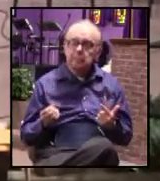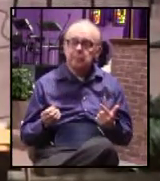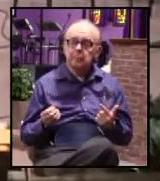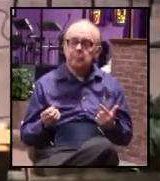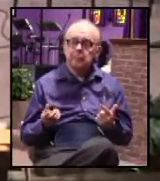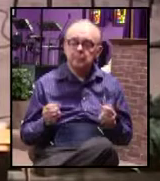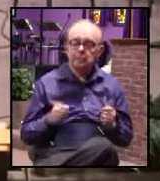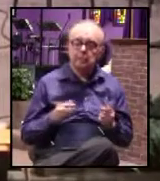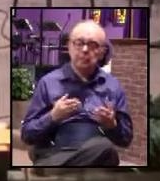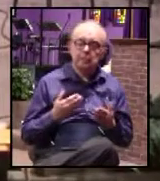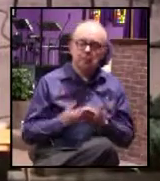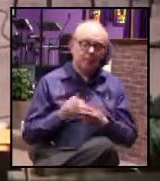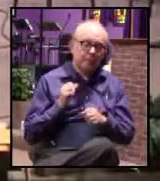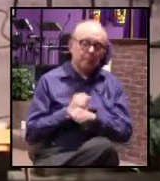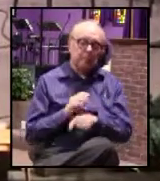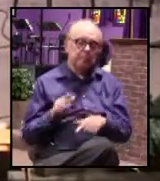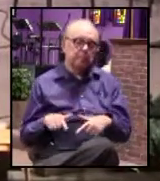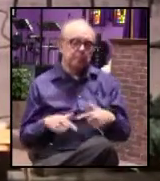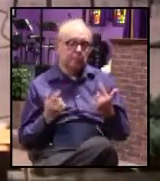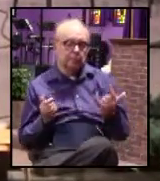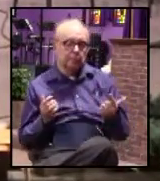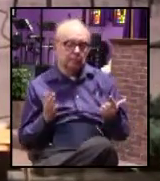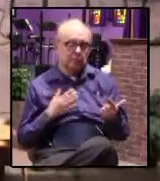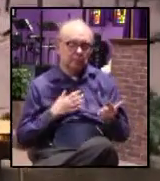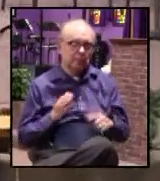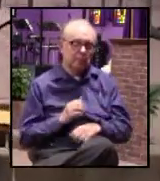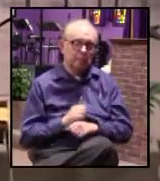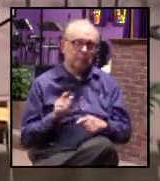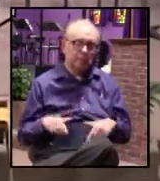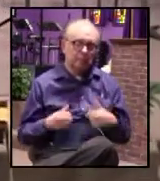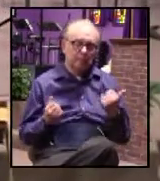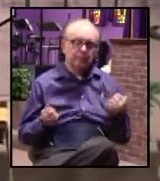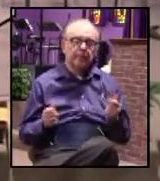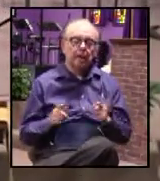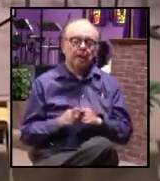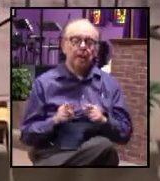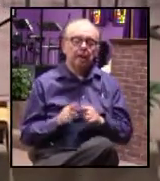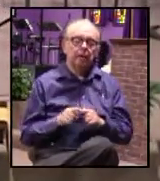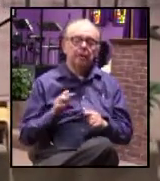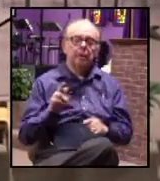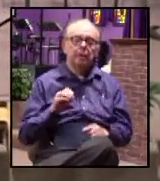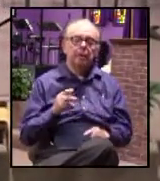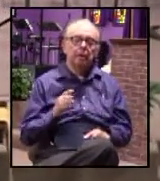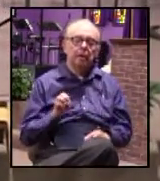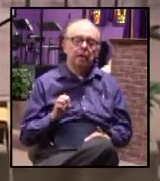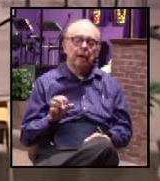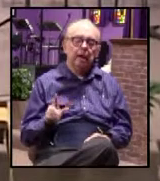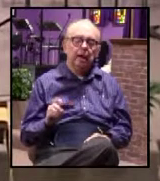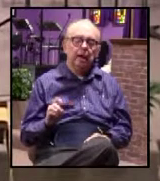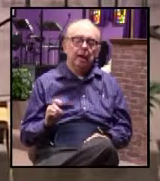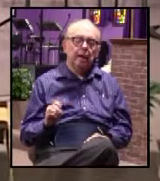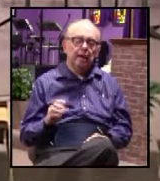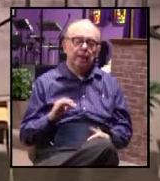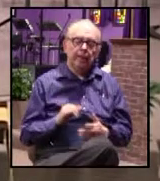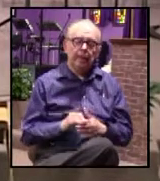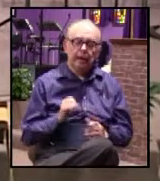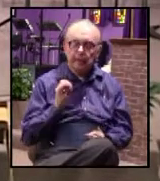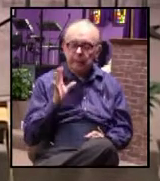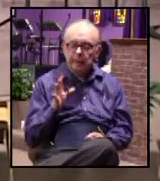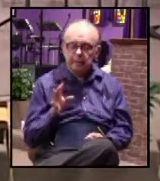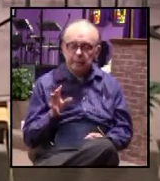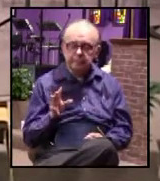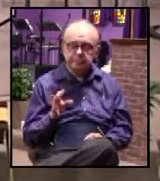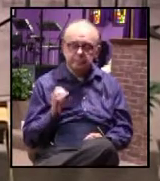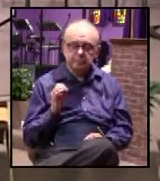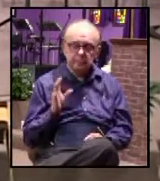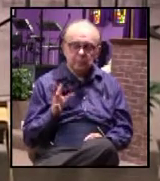And when I get to my work life becomes like my broccoli that I don't like. And so because